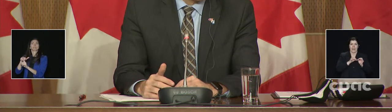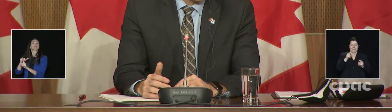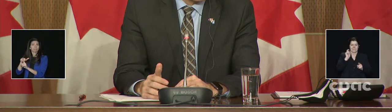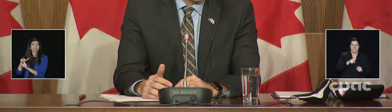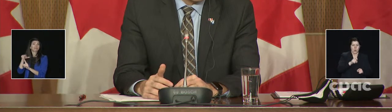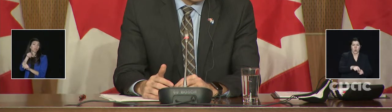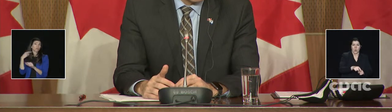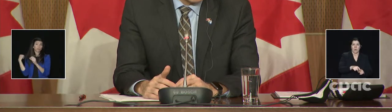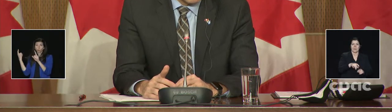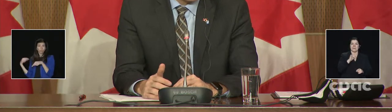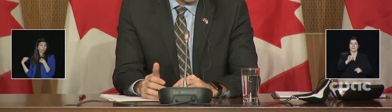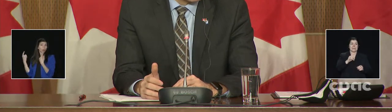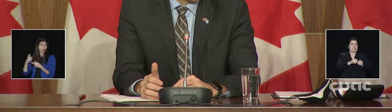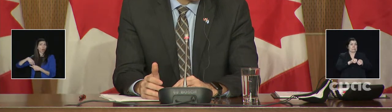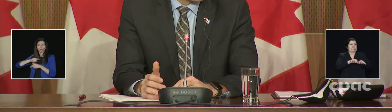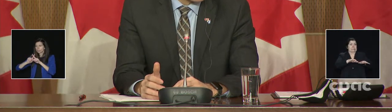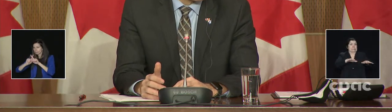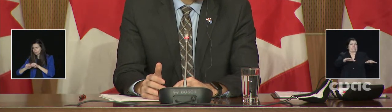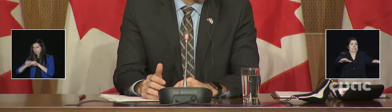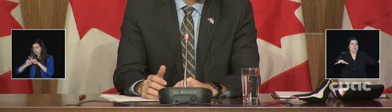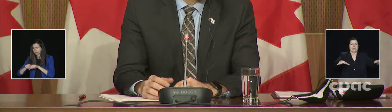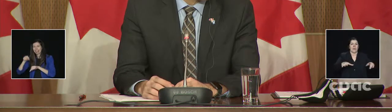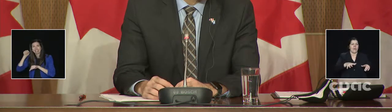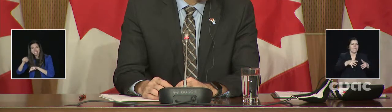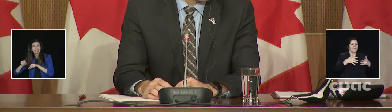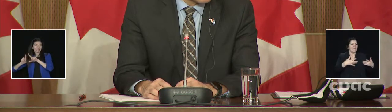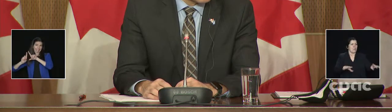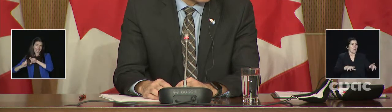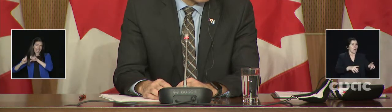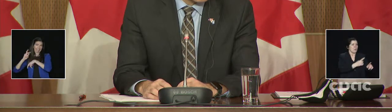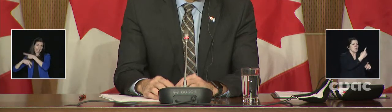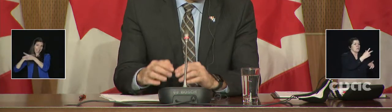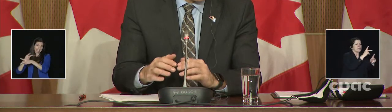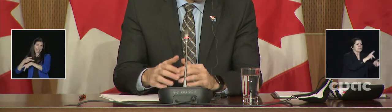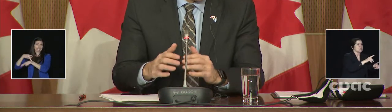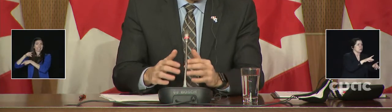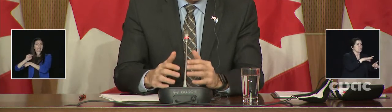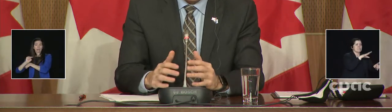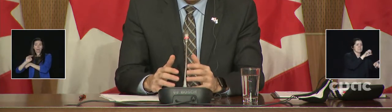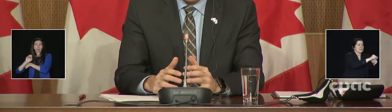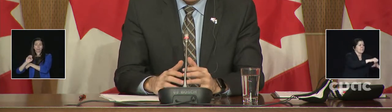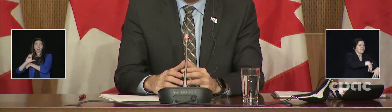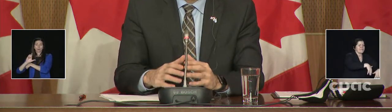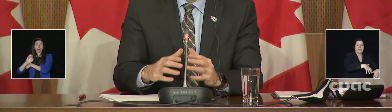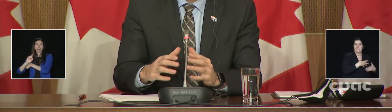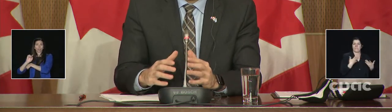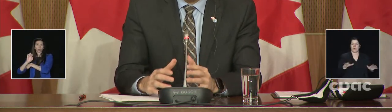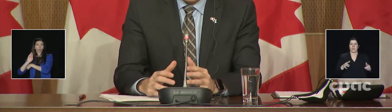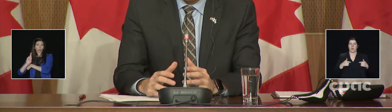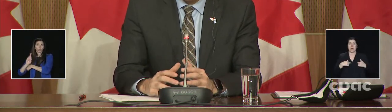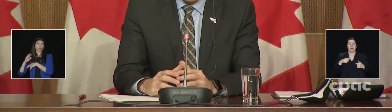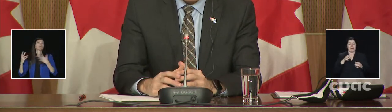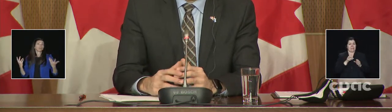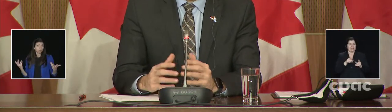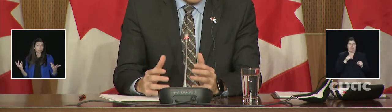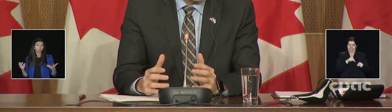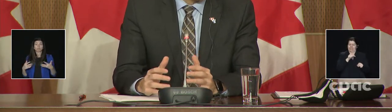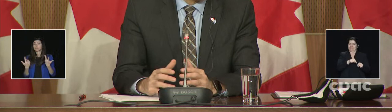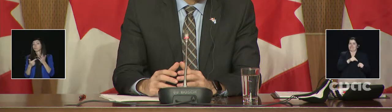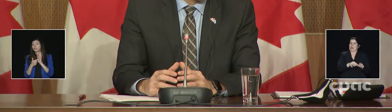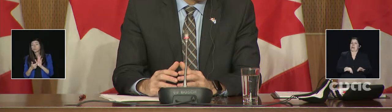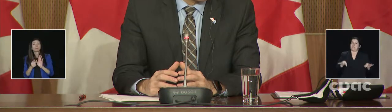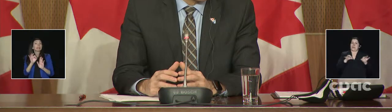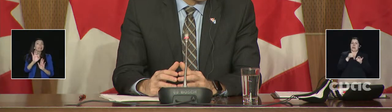probably the most important type of testing that we could use, because to protect the health and safety in environments where there is a